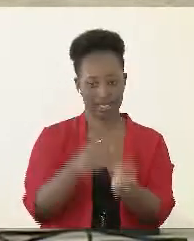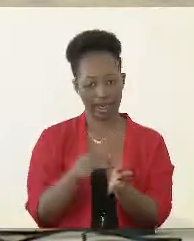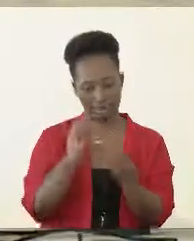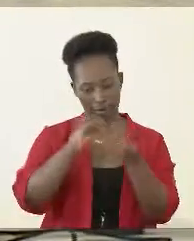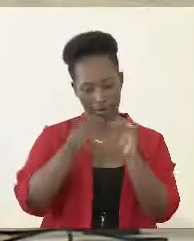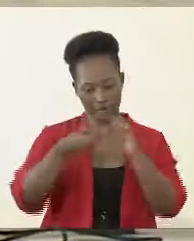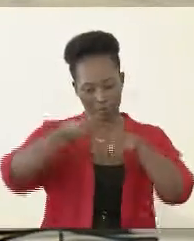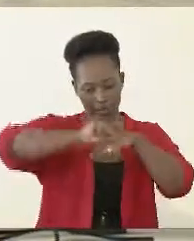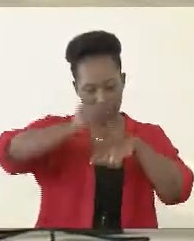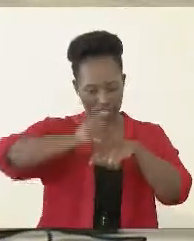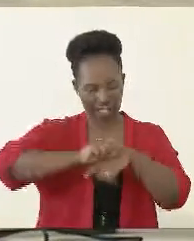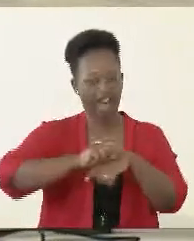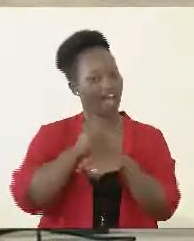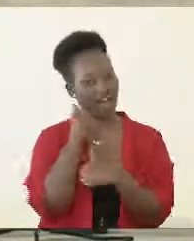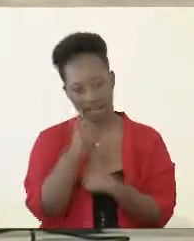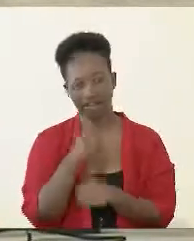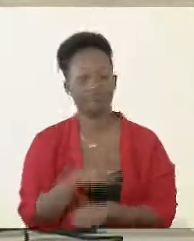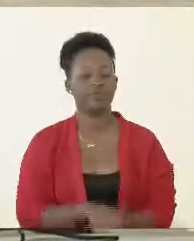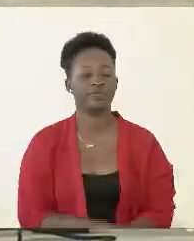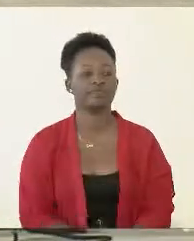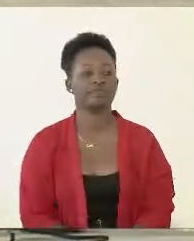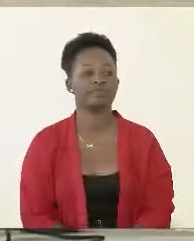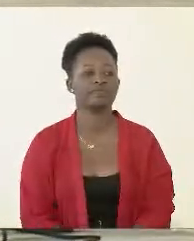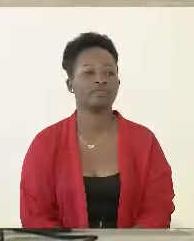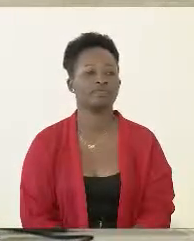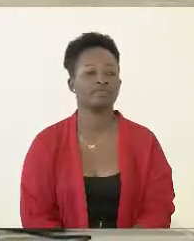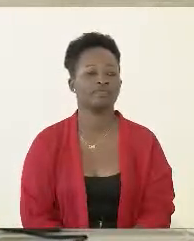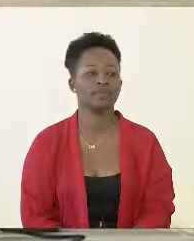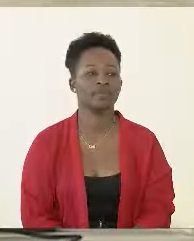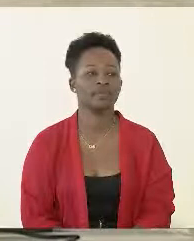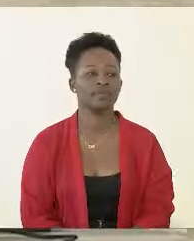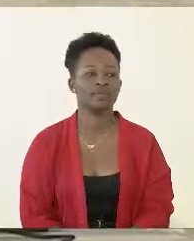increase in number of customers,